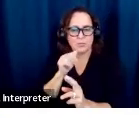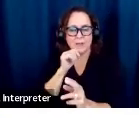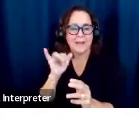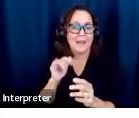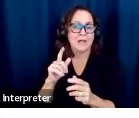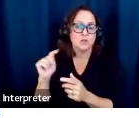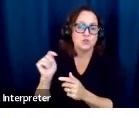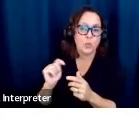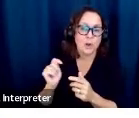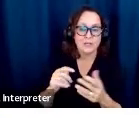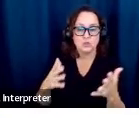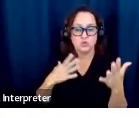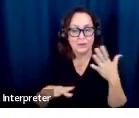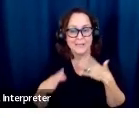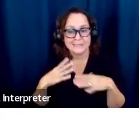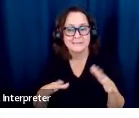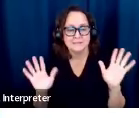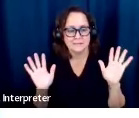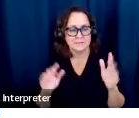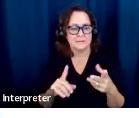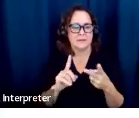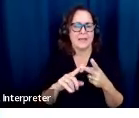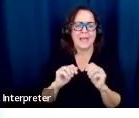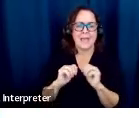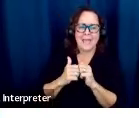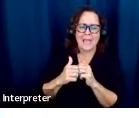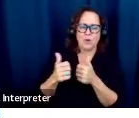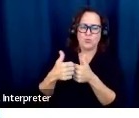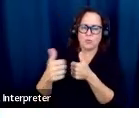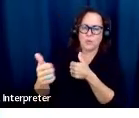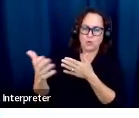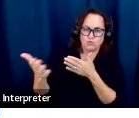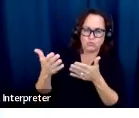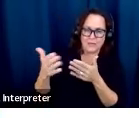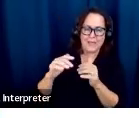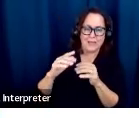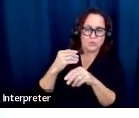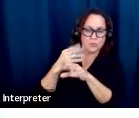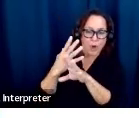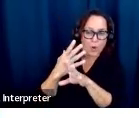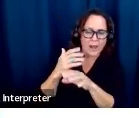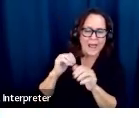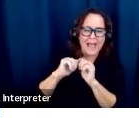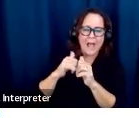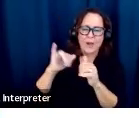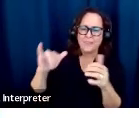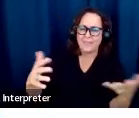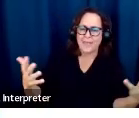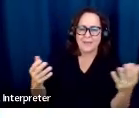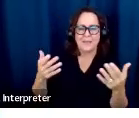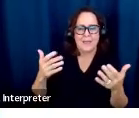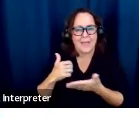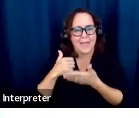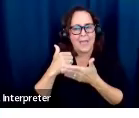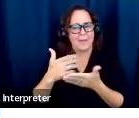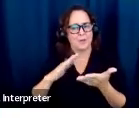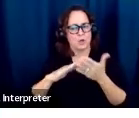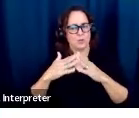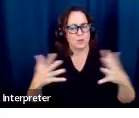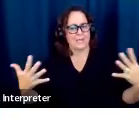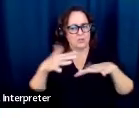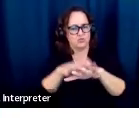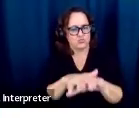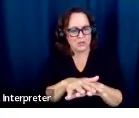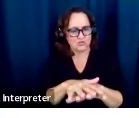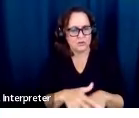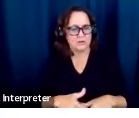and dressing, things like that. How remote services facilitate community integration. How remote services ensure services